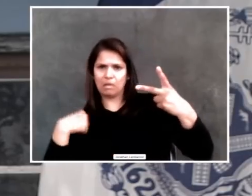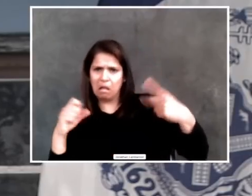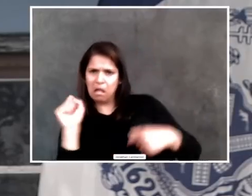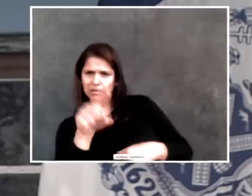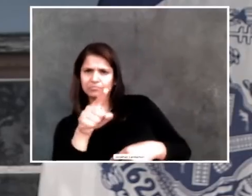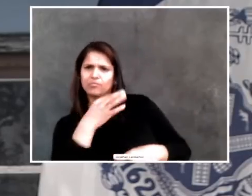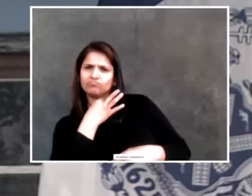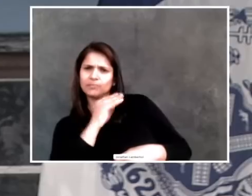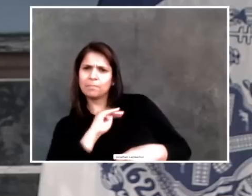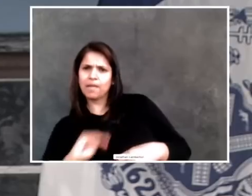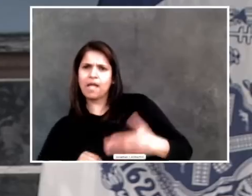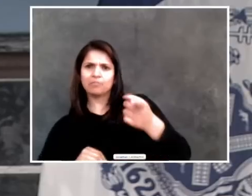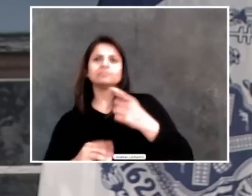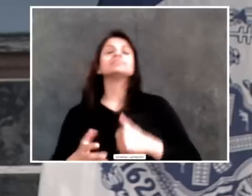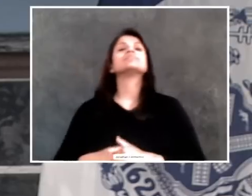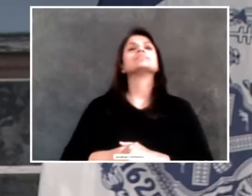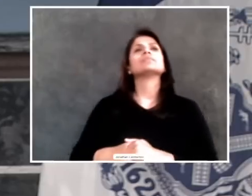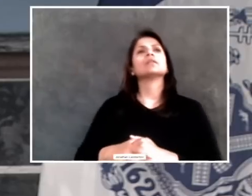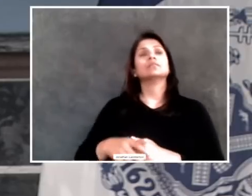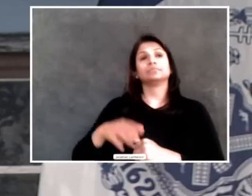tragic X factor here.